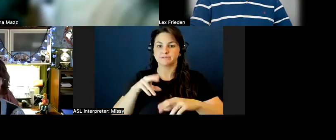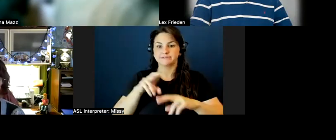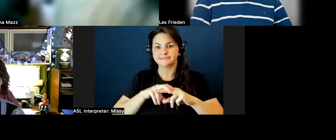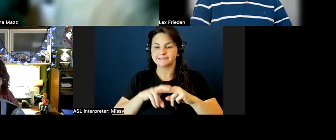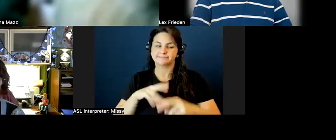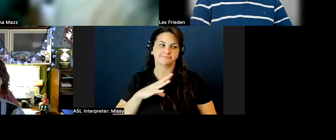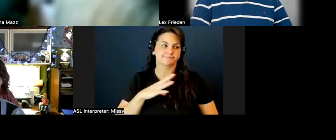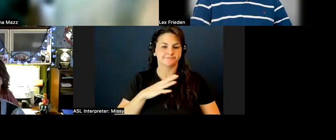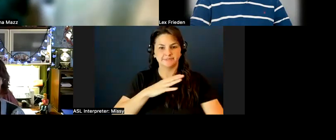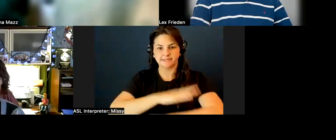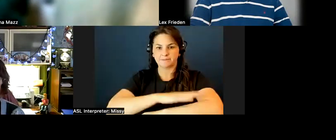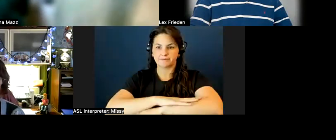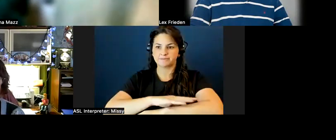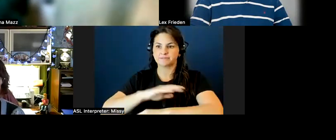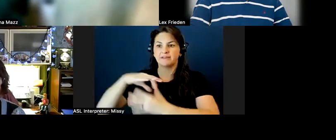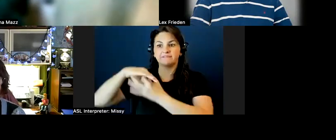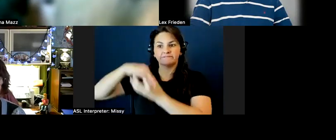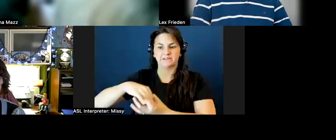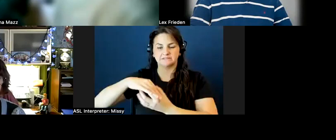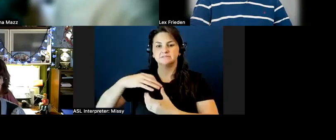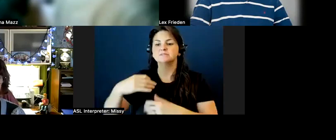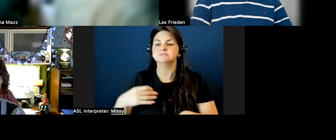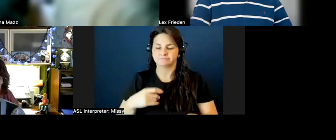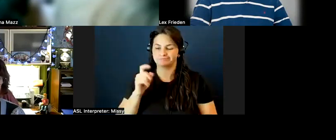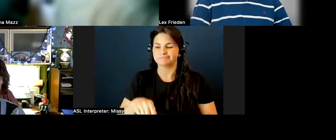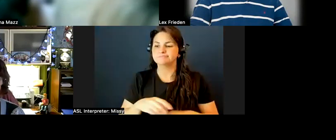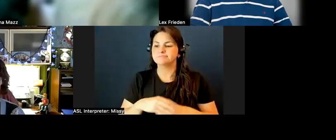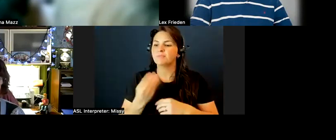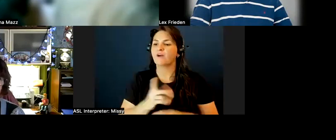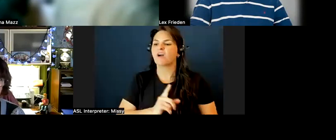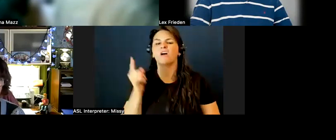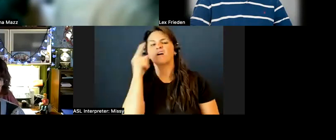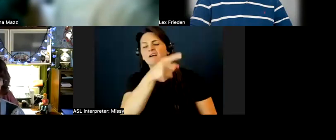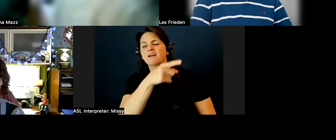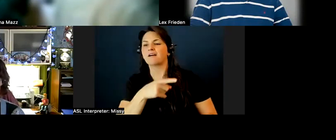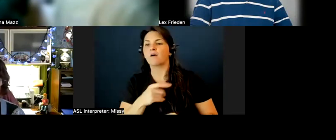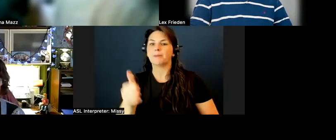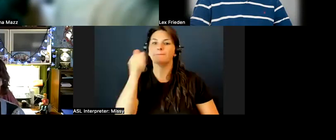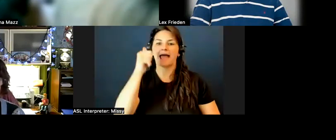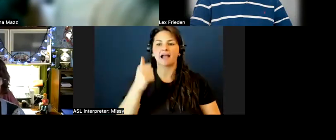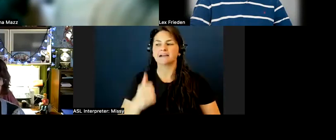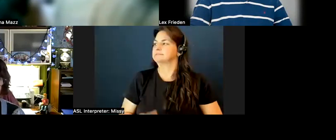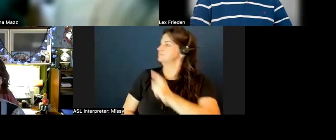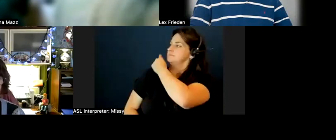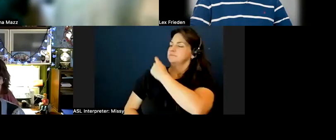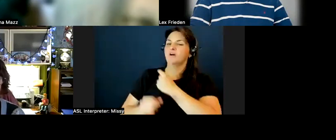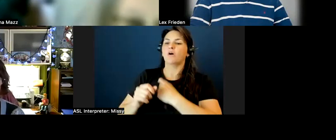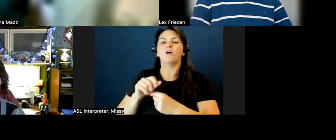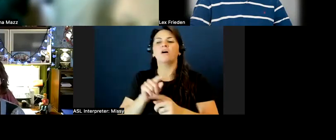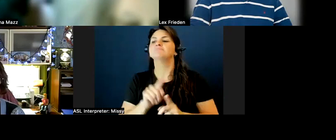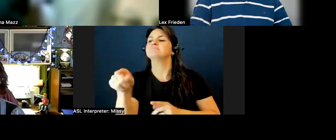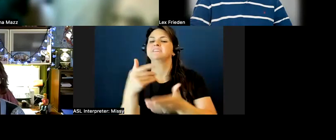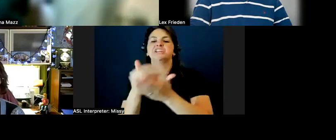areas when I have fixed built-in seating, but I'm going to put it off in the back. I'm going to put it off to the side. I'm not going to have it as integrated into the